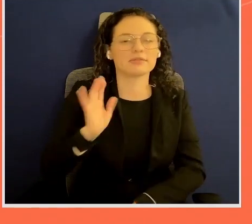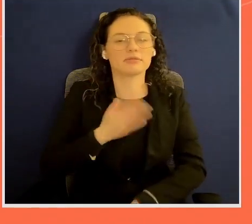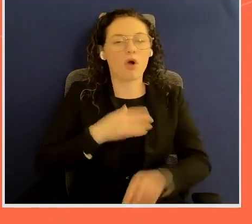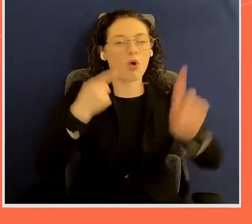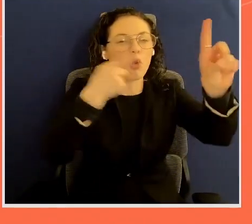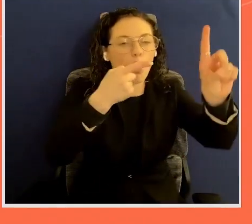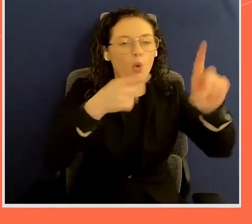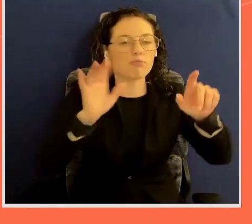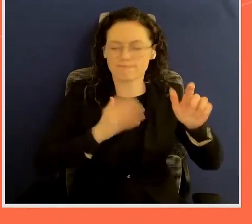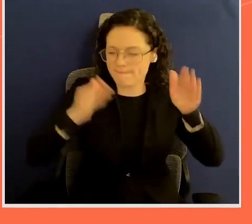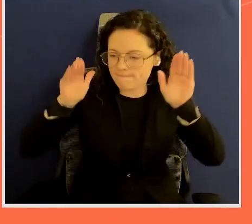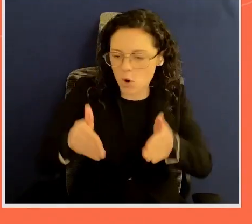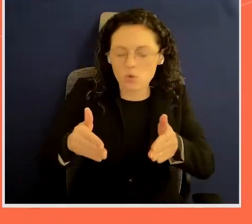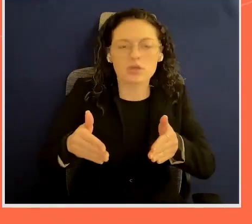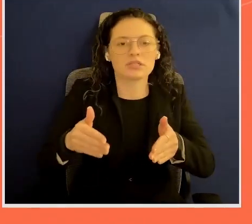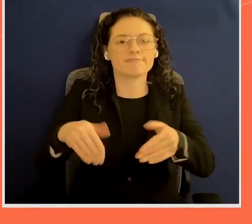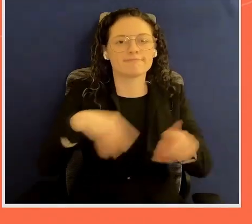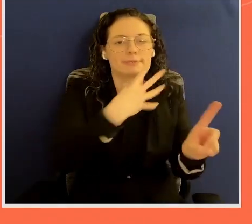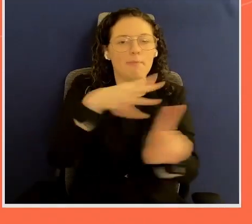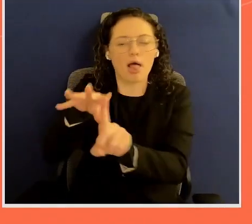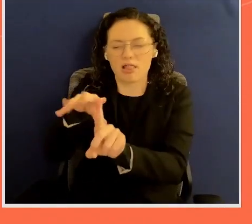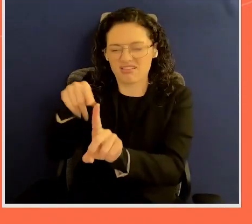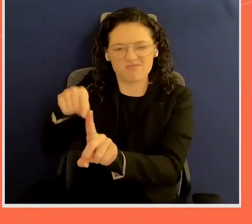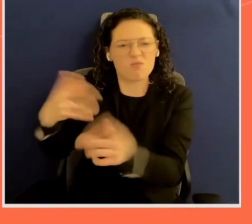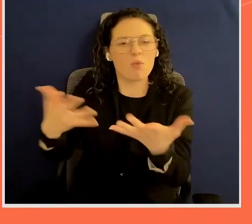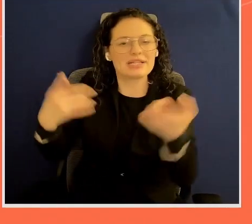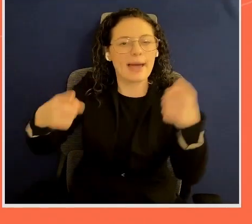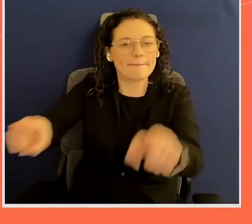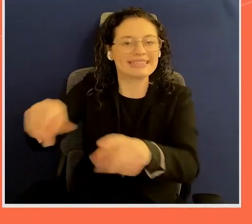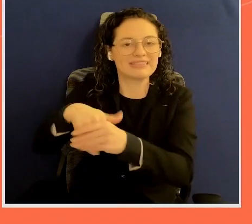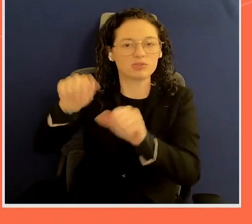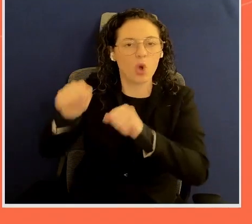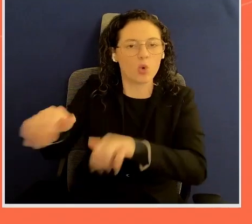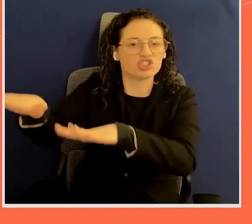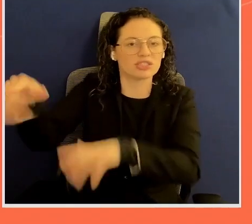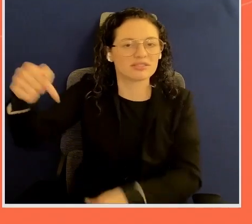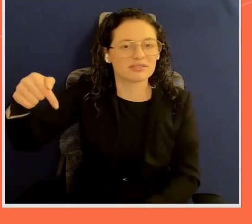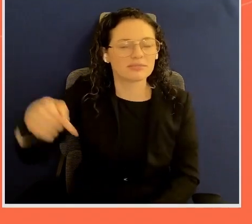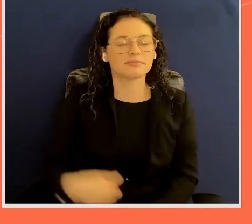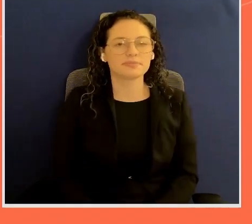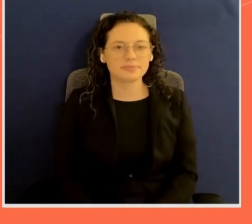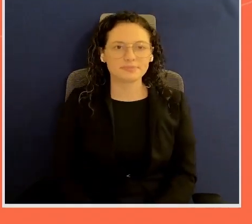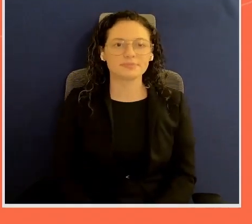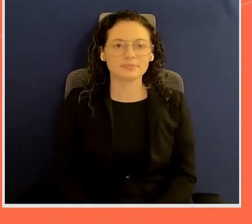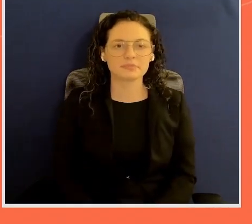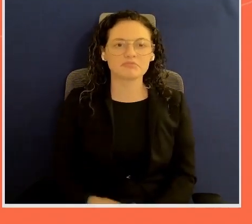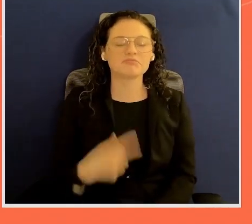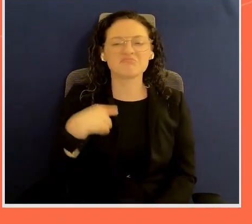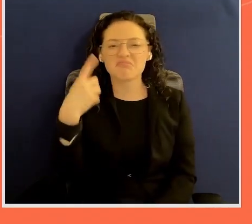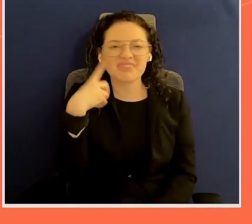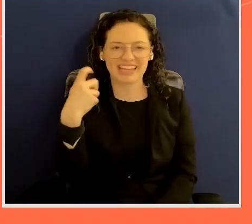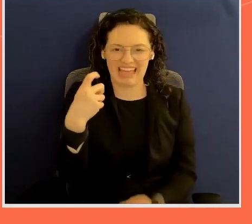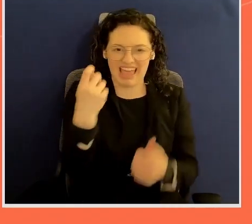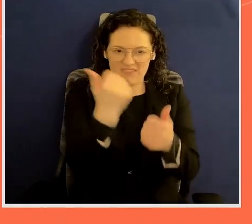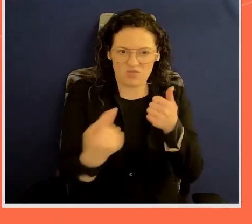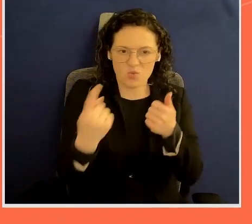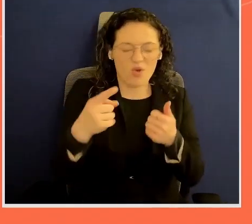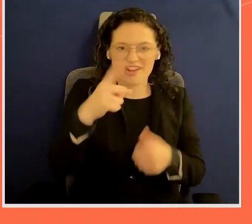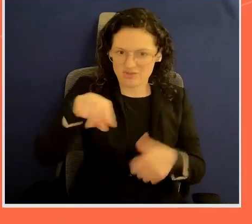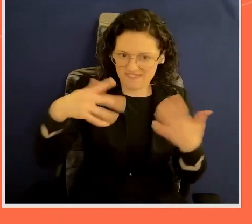moral dilemma seeks to find the balance between protection and production. Ladies and gentlemen,